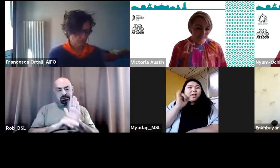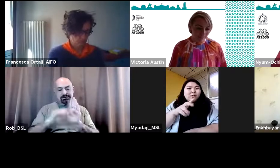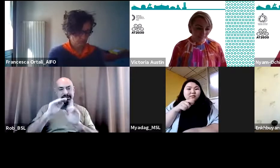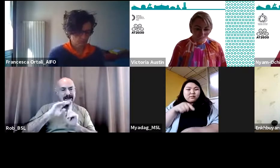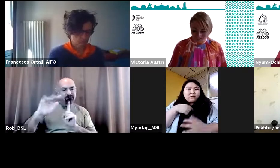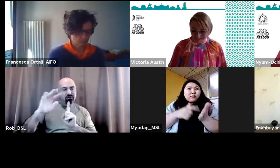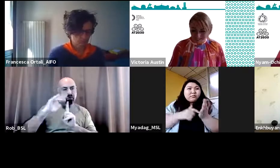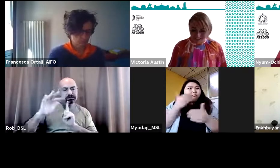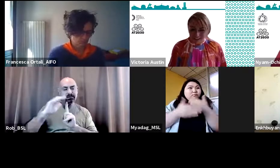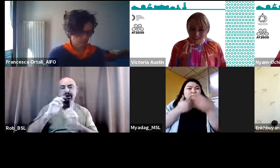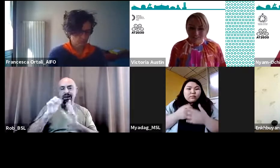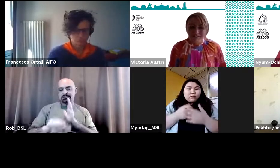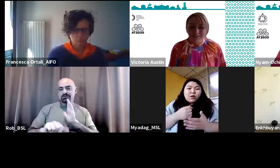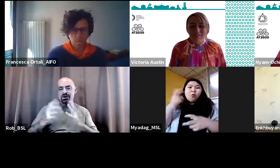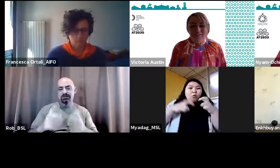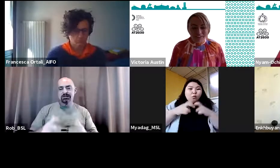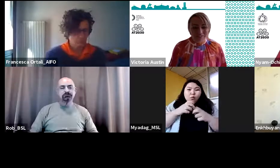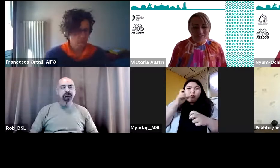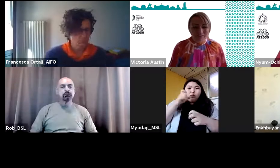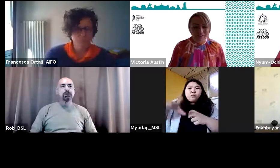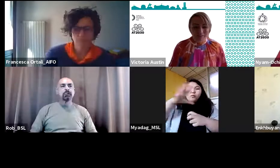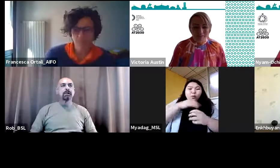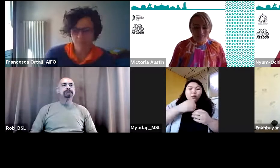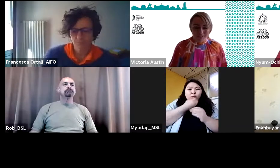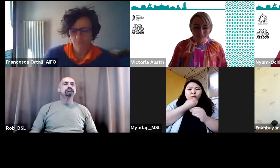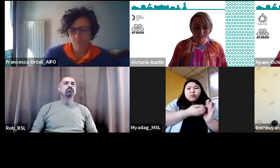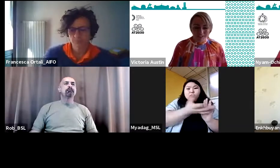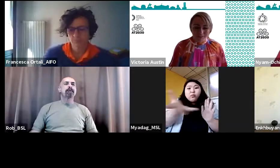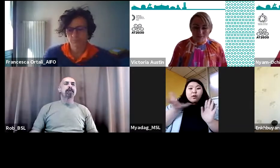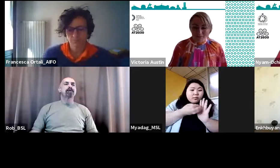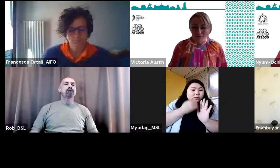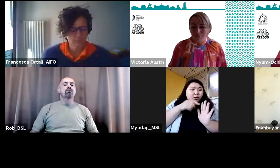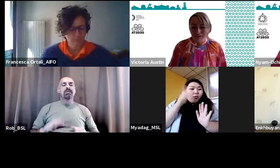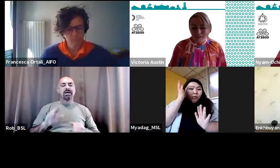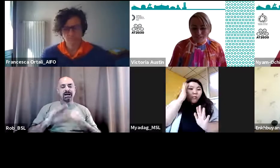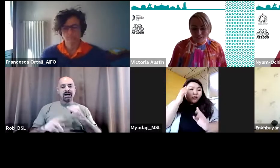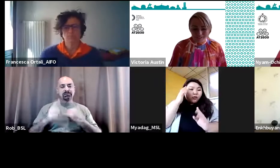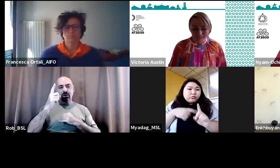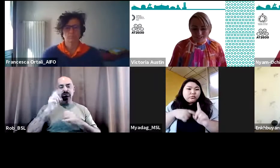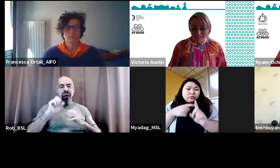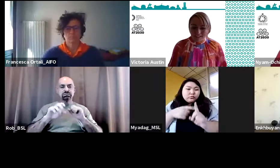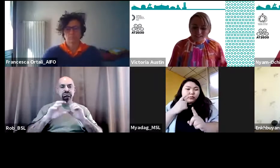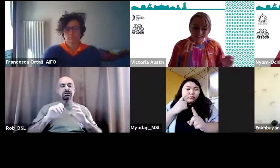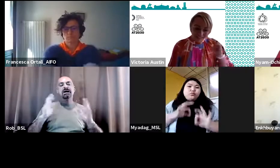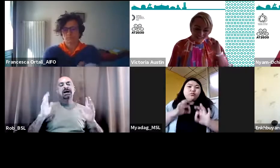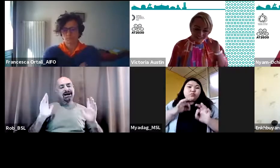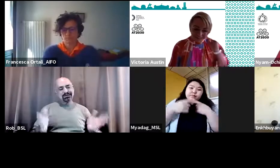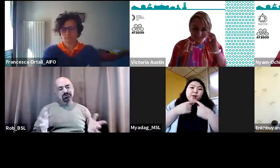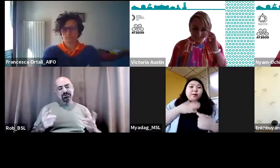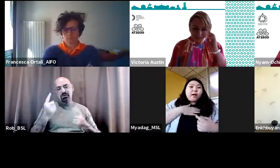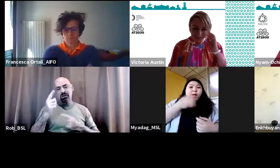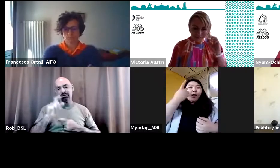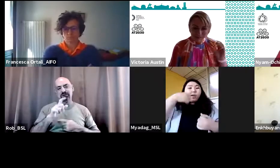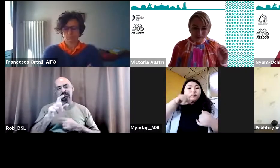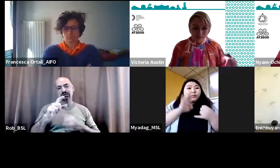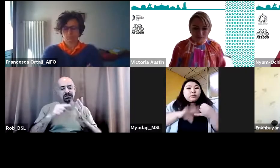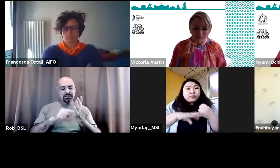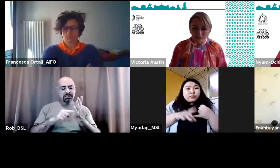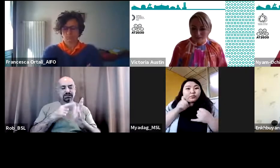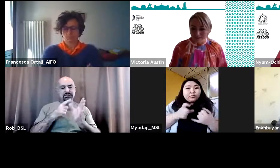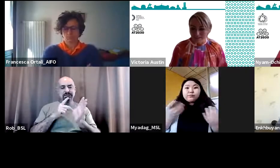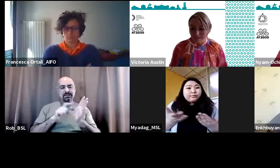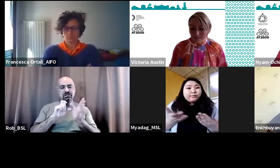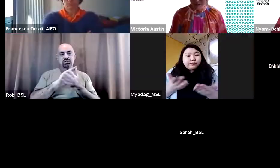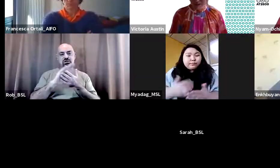start now. I love it. Over to our final respondent then, who could be no one else than Teishnagem, who have been our